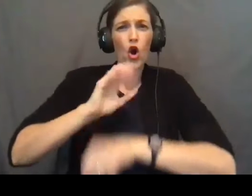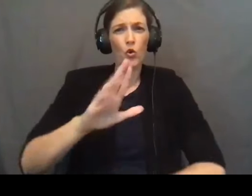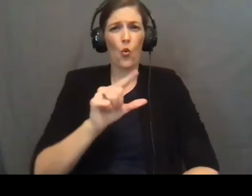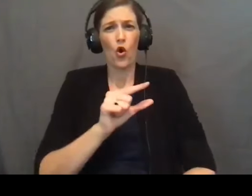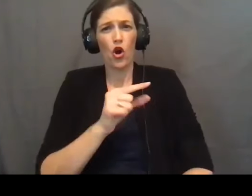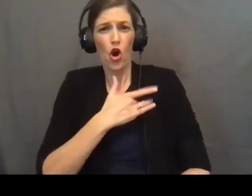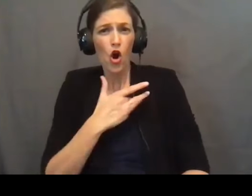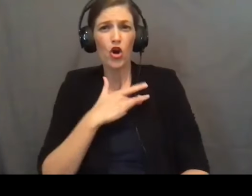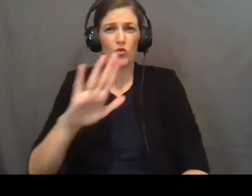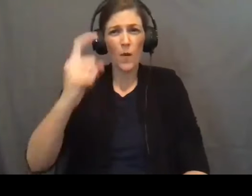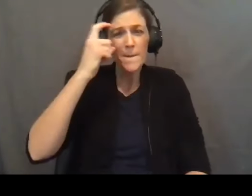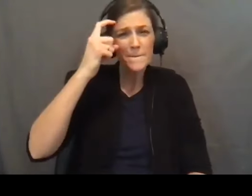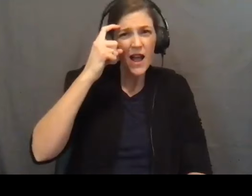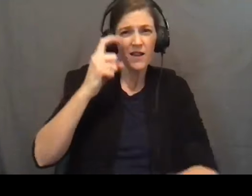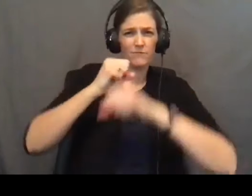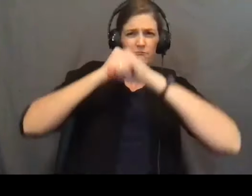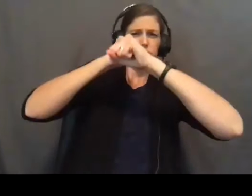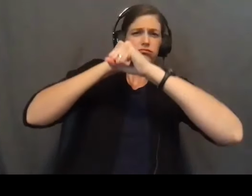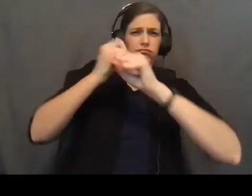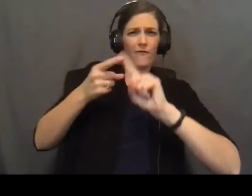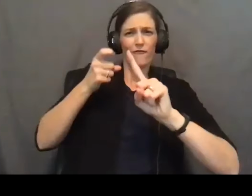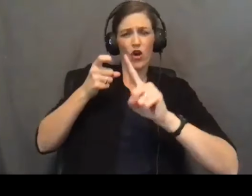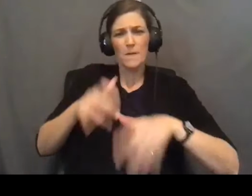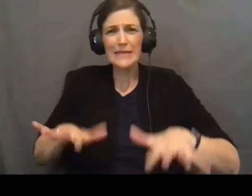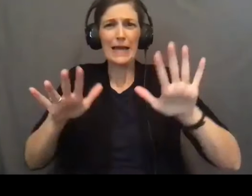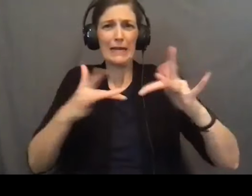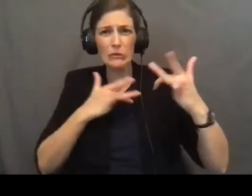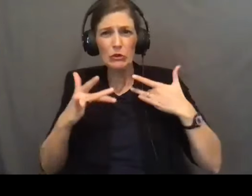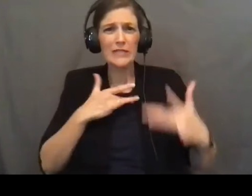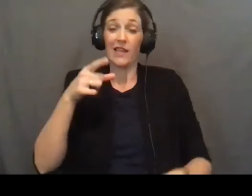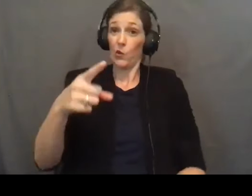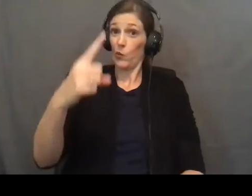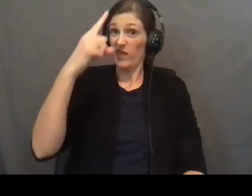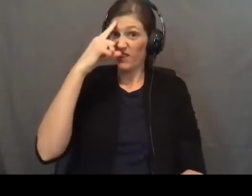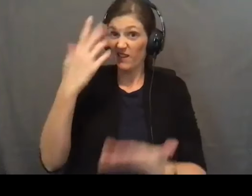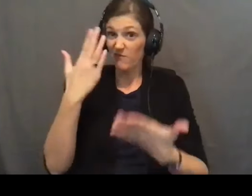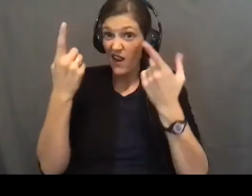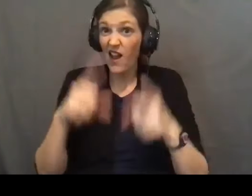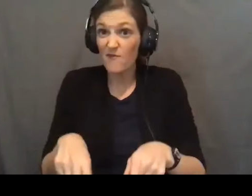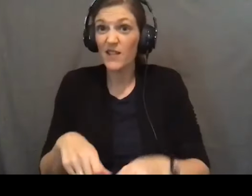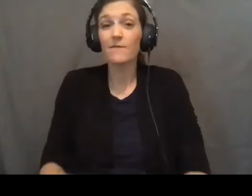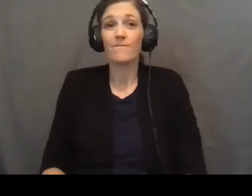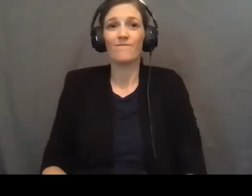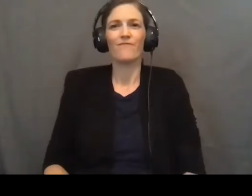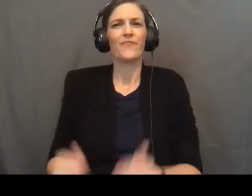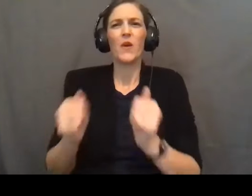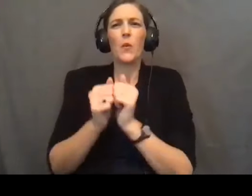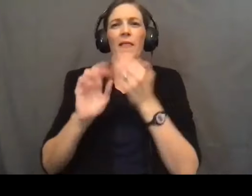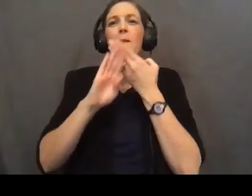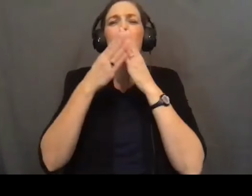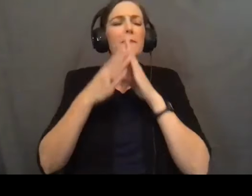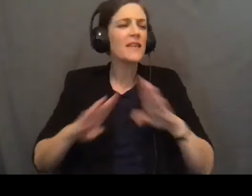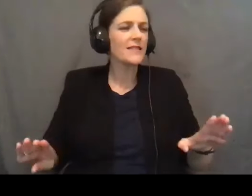to guard your mind from these anxieties and worries that you think might happen with a peace that